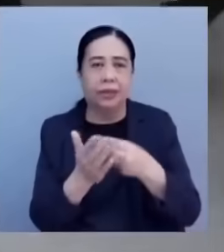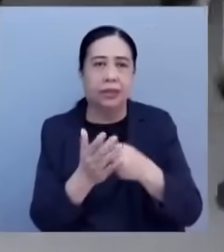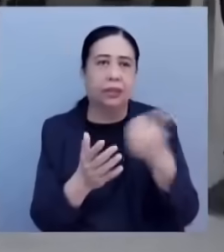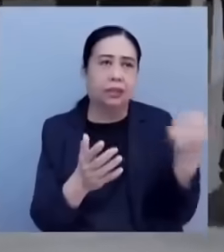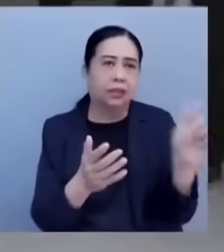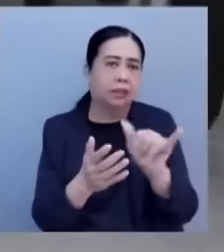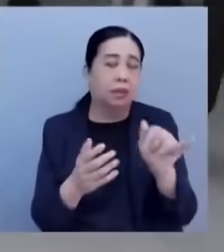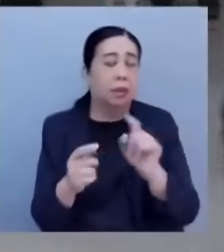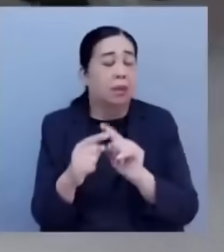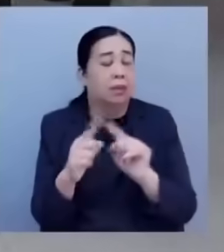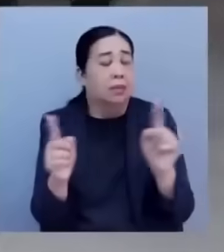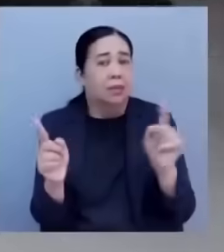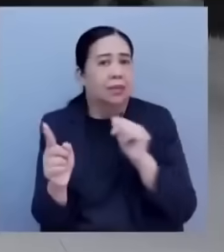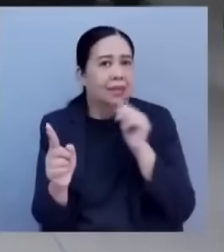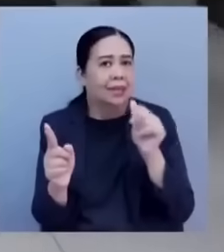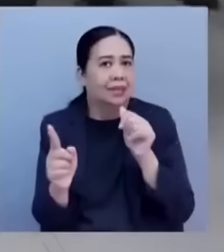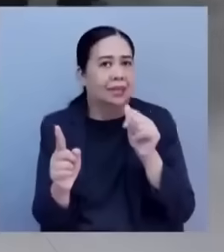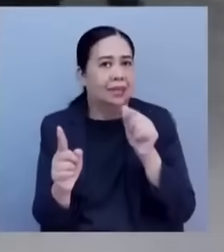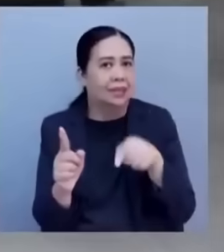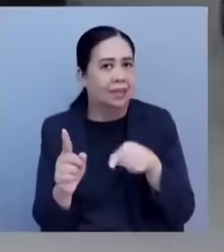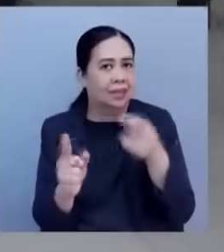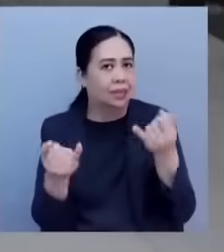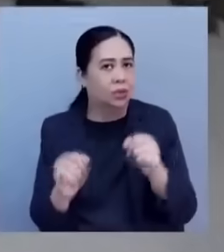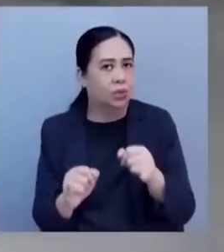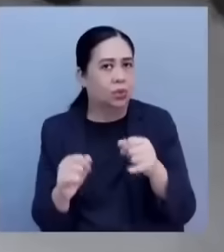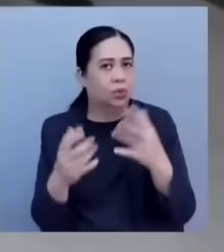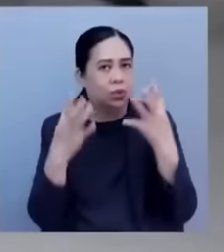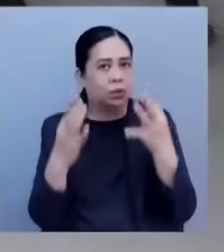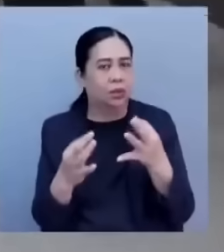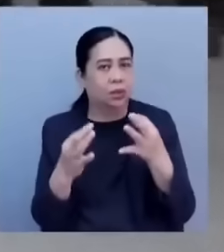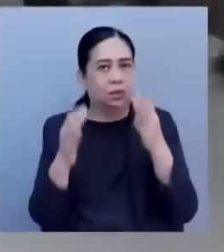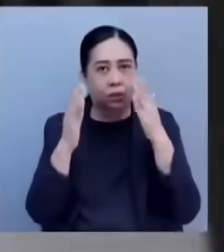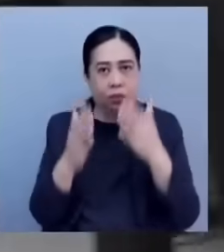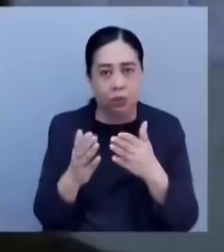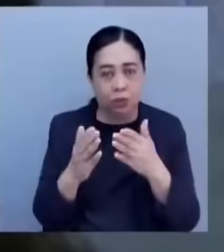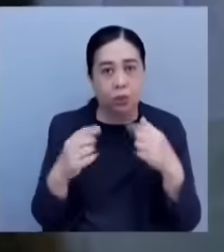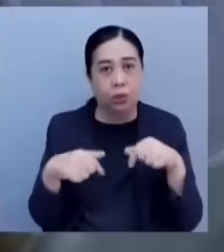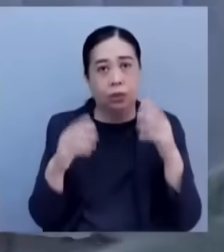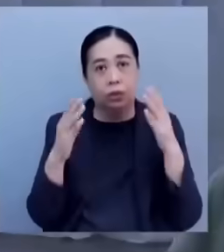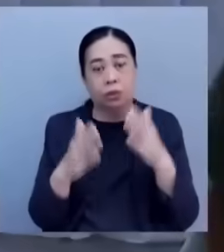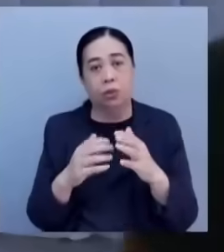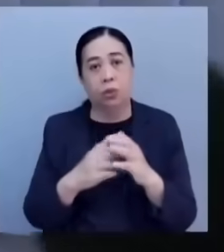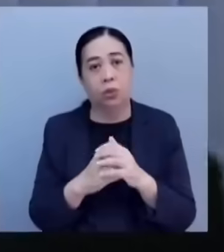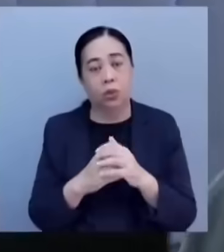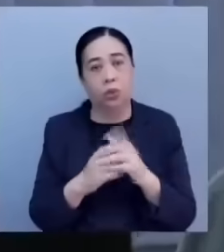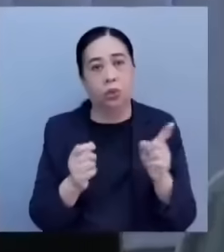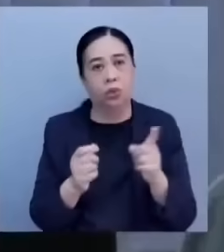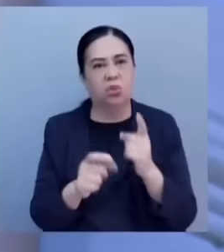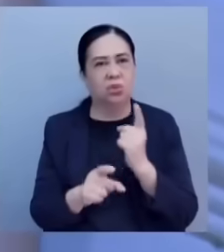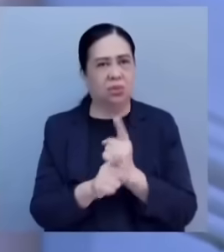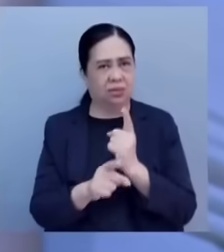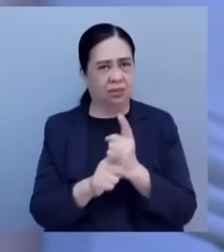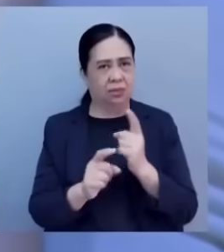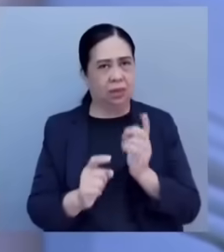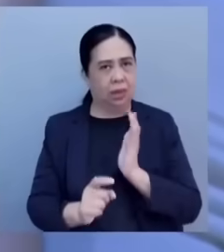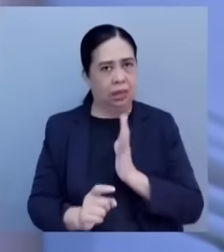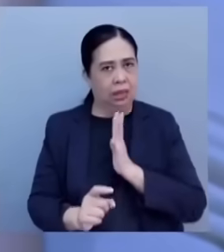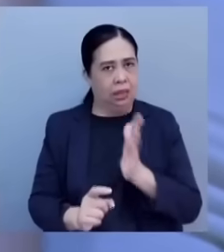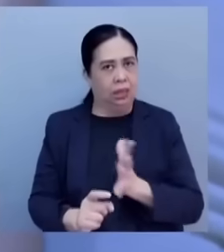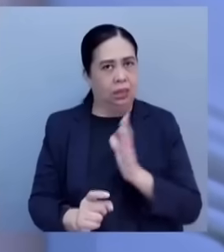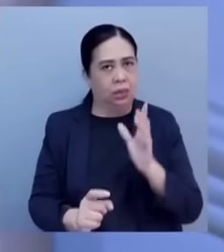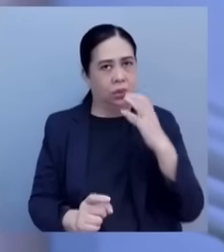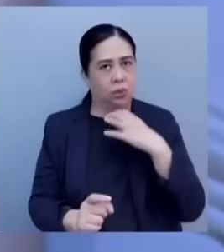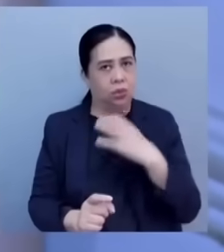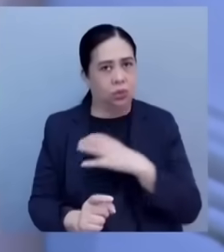But that's not the issue we decided to focus on. We're focusing on the propriety of Congress